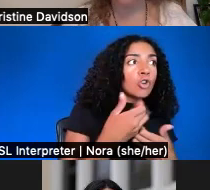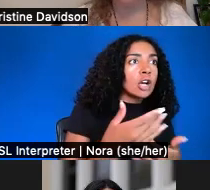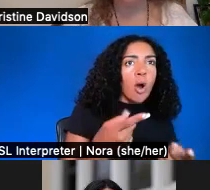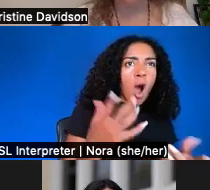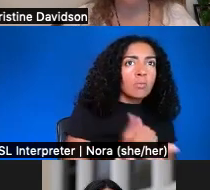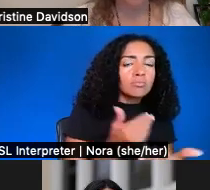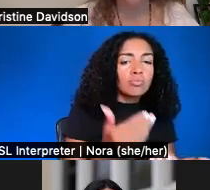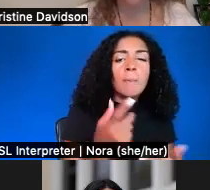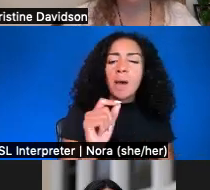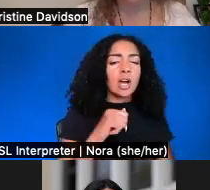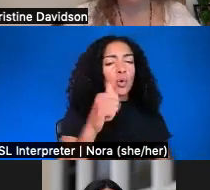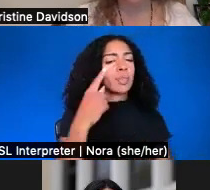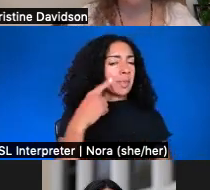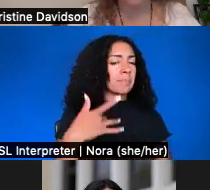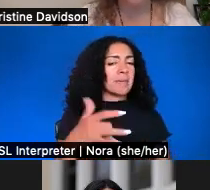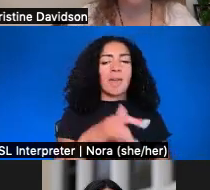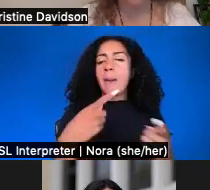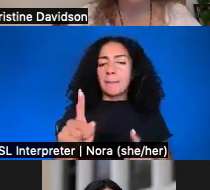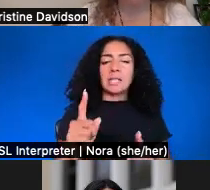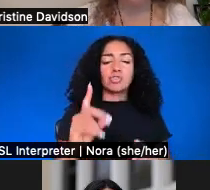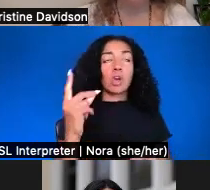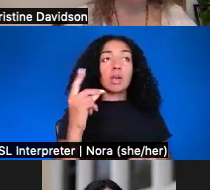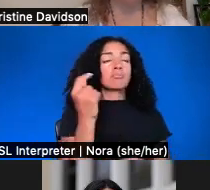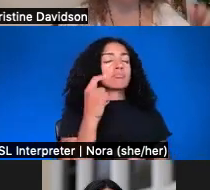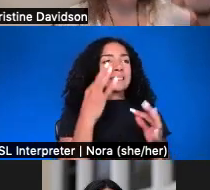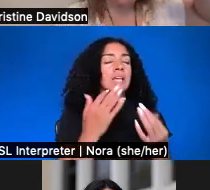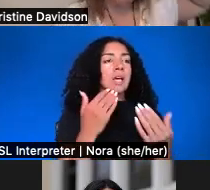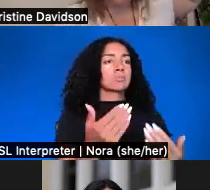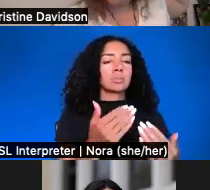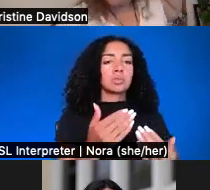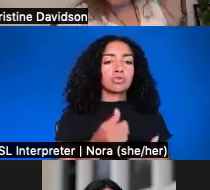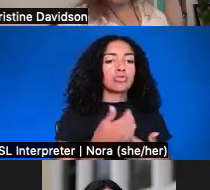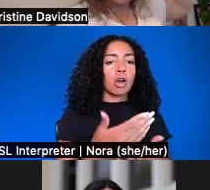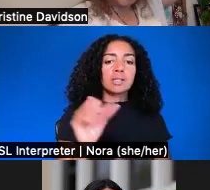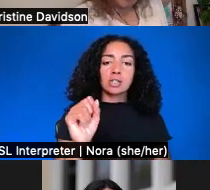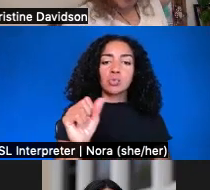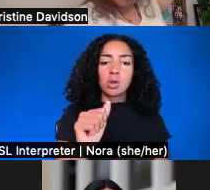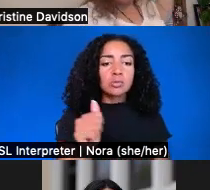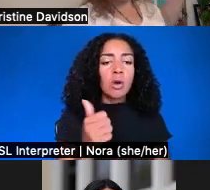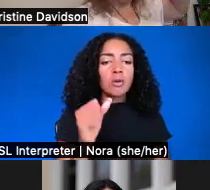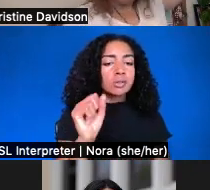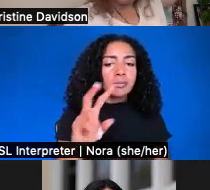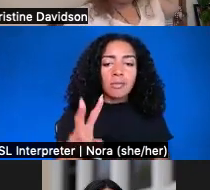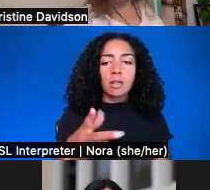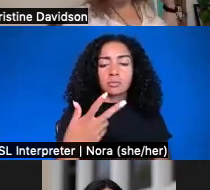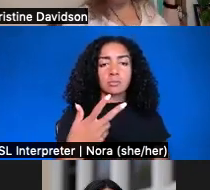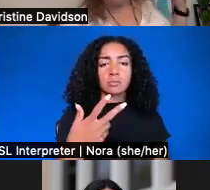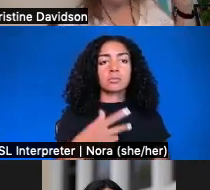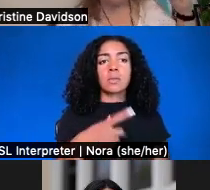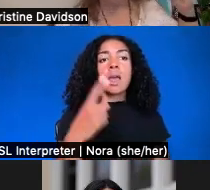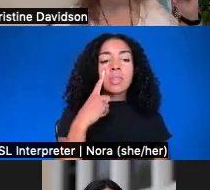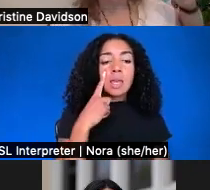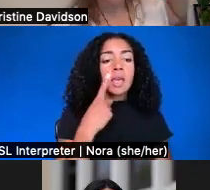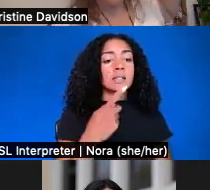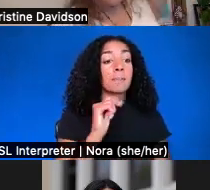assault somebody, no matter who it is or what the circumstances are. I think there is a set of circumstances that has been building